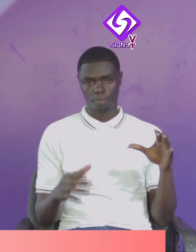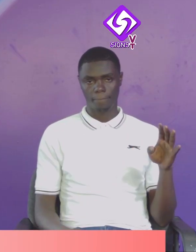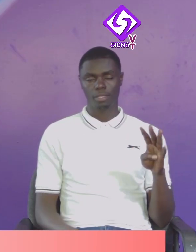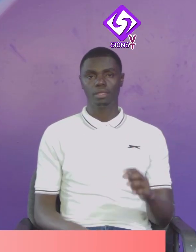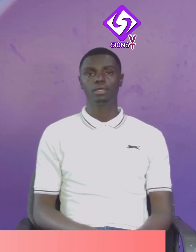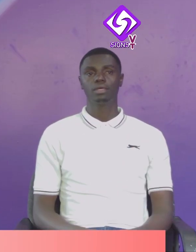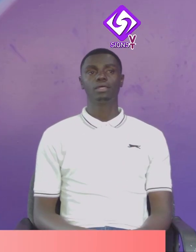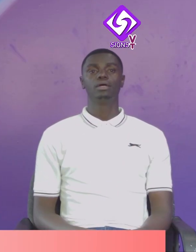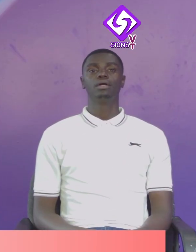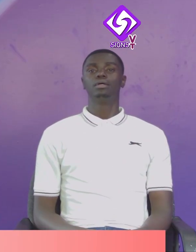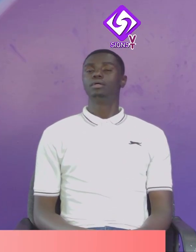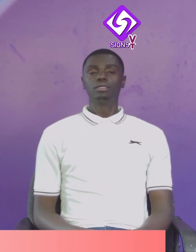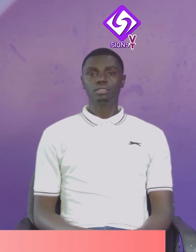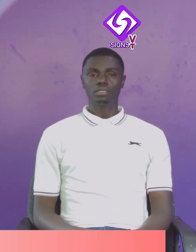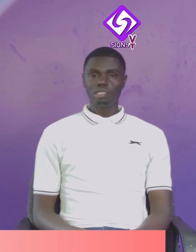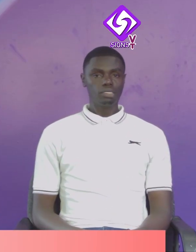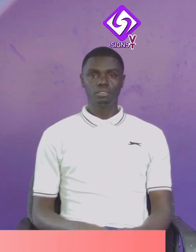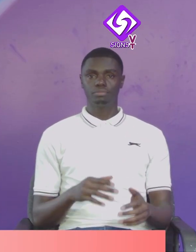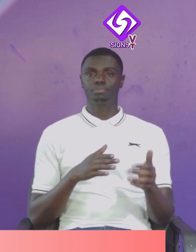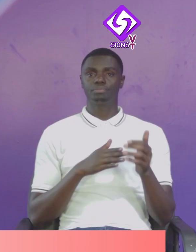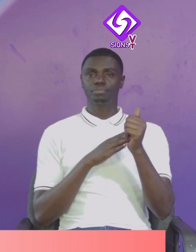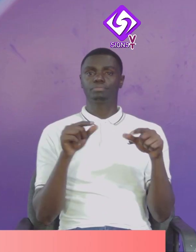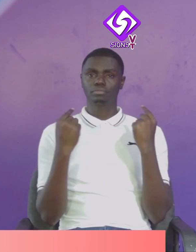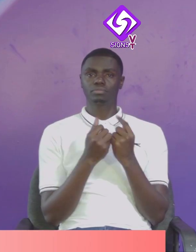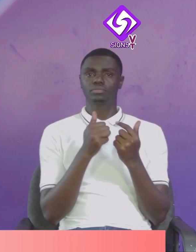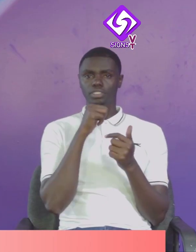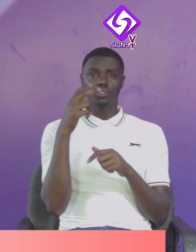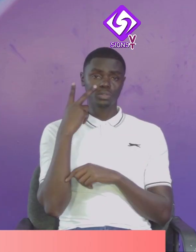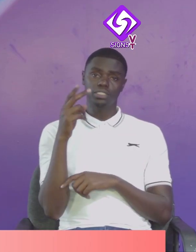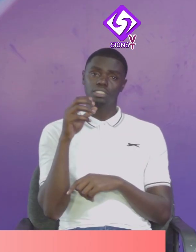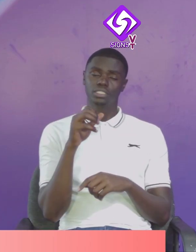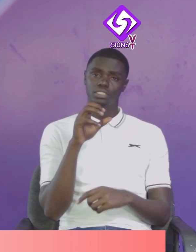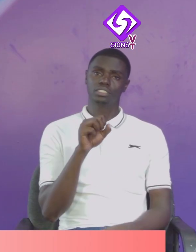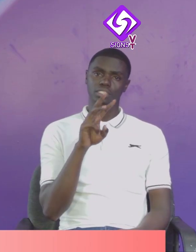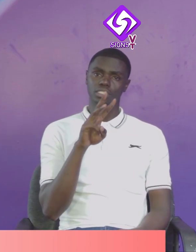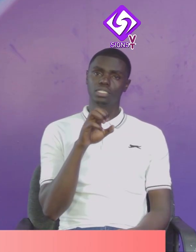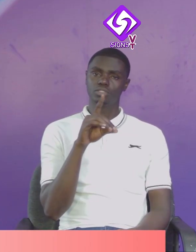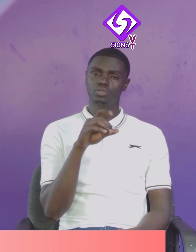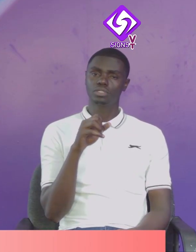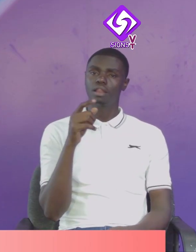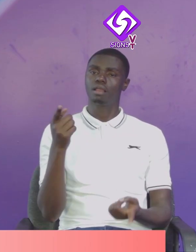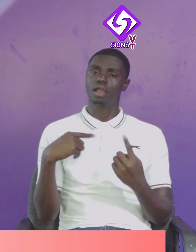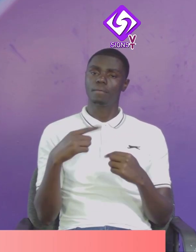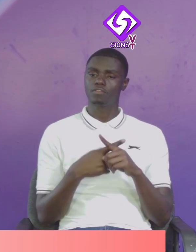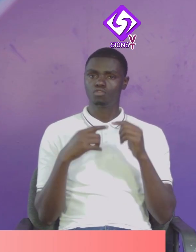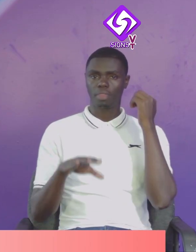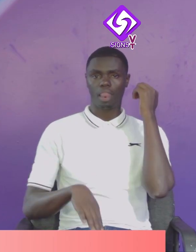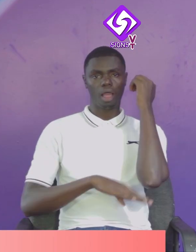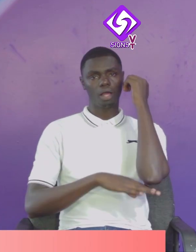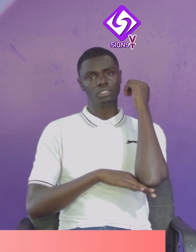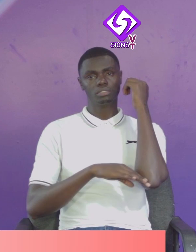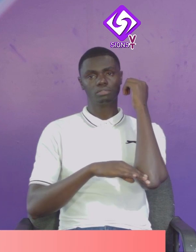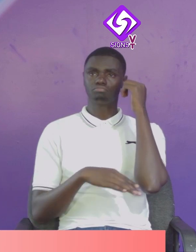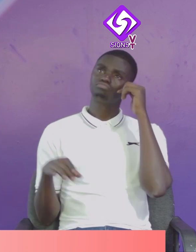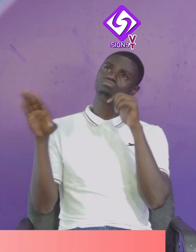And now that they are leading the group, I don't see Sweden coming from the last